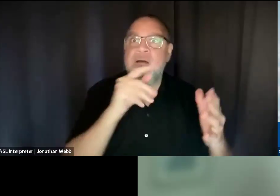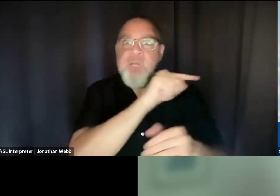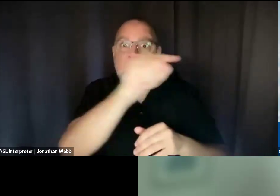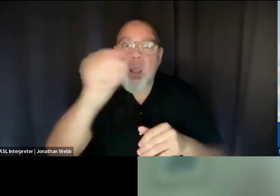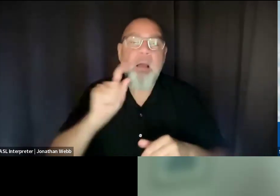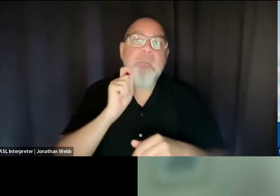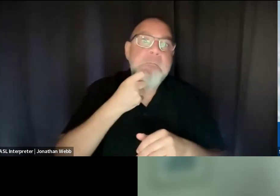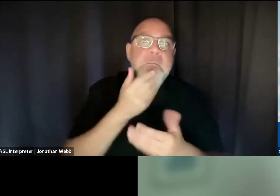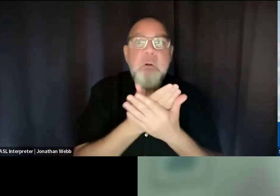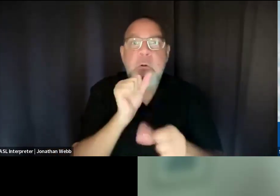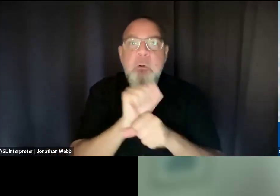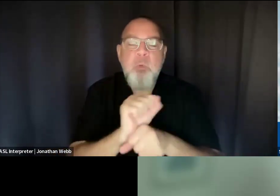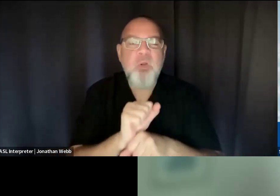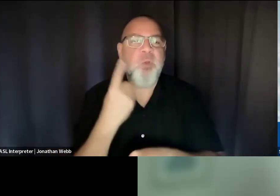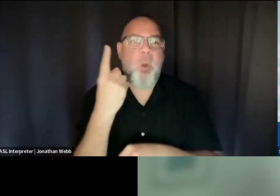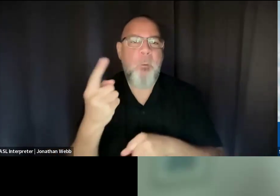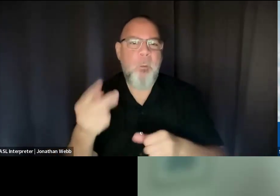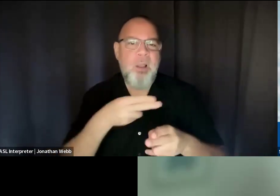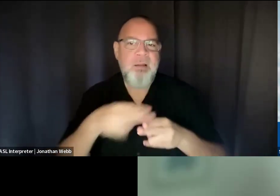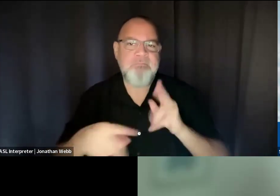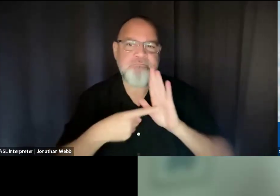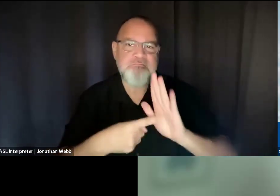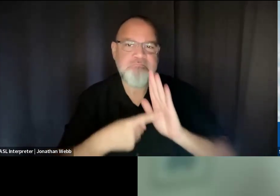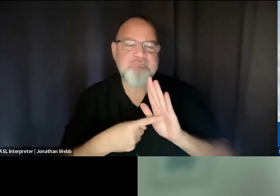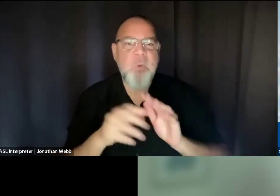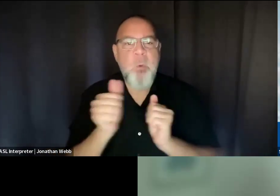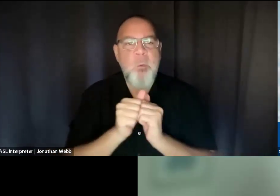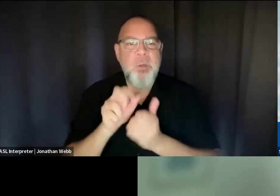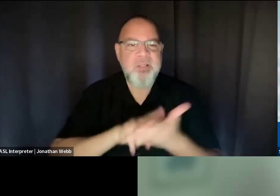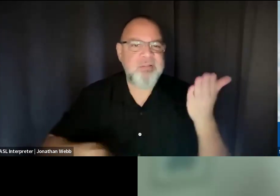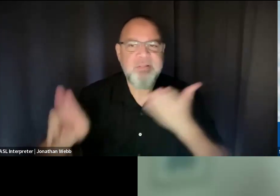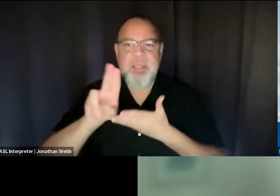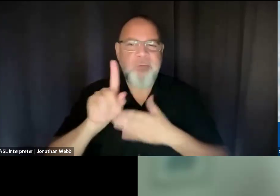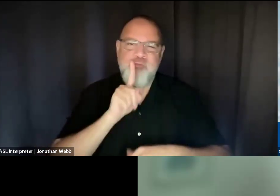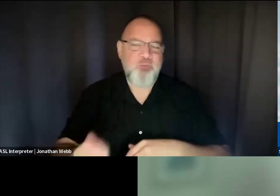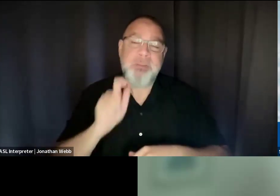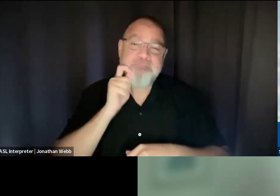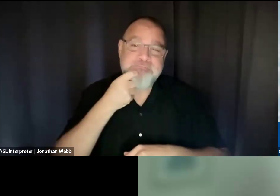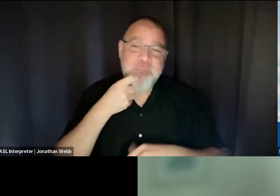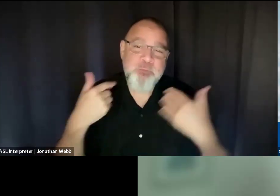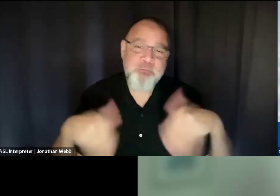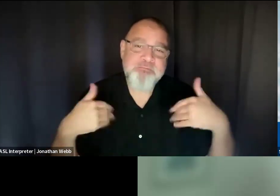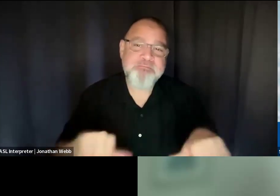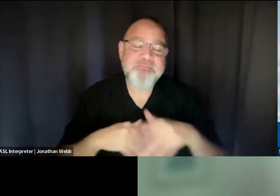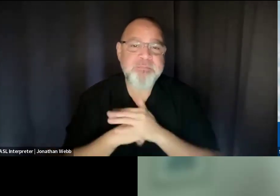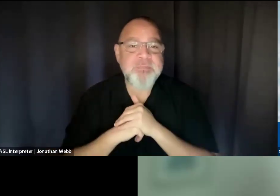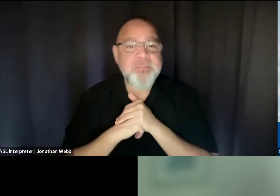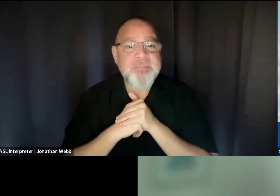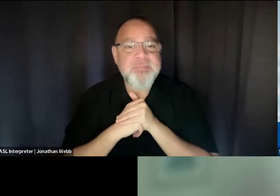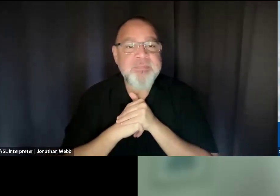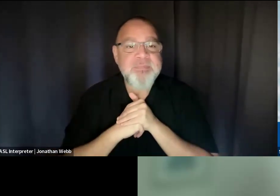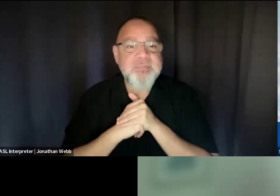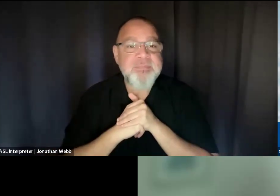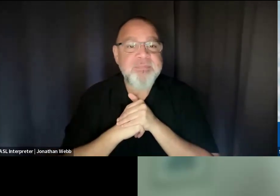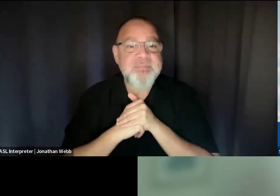just give you one additional quick example on the academic side, which is so cool. We were able to partner